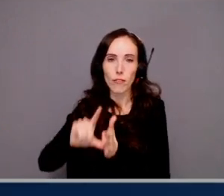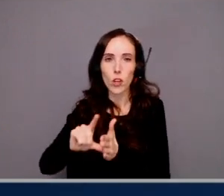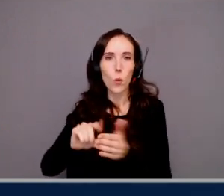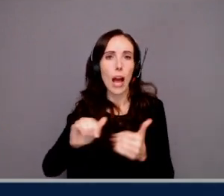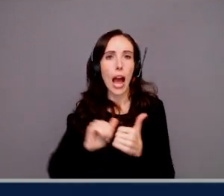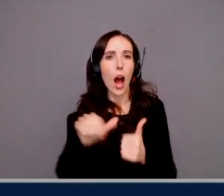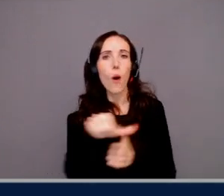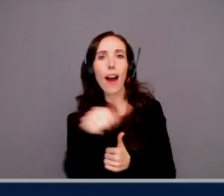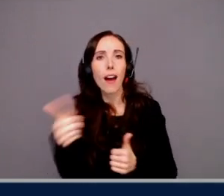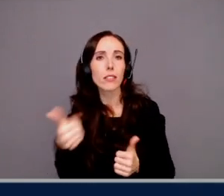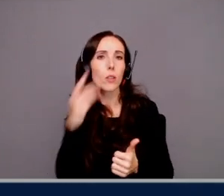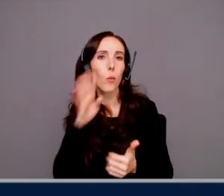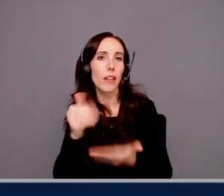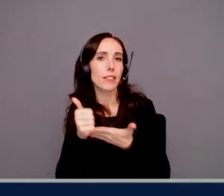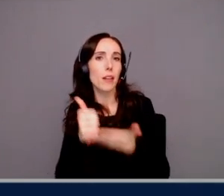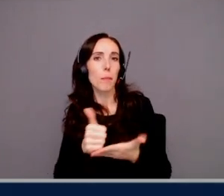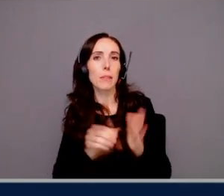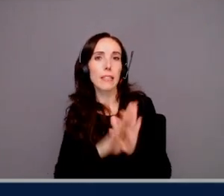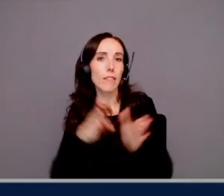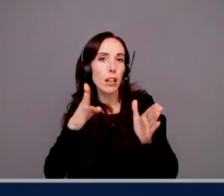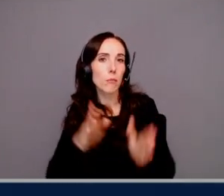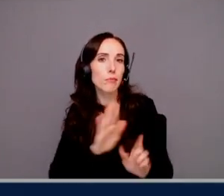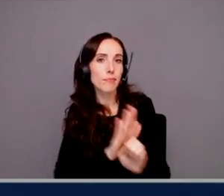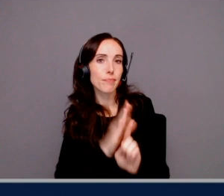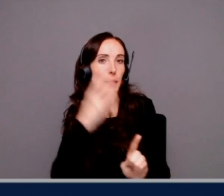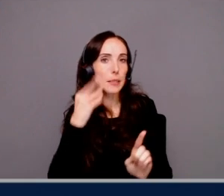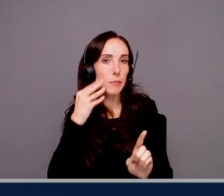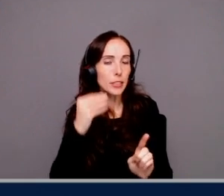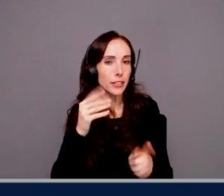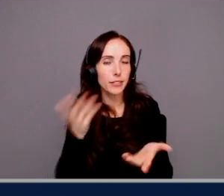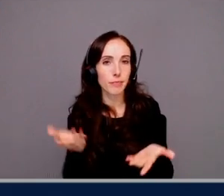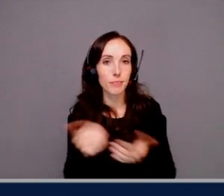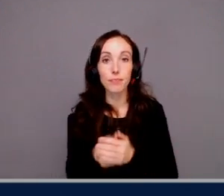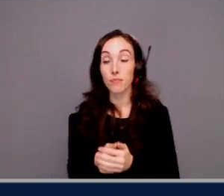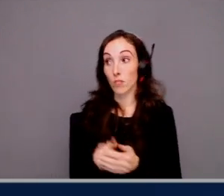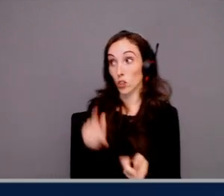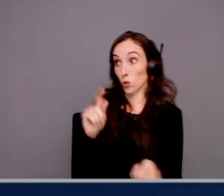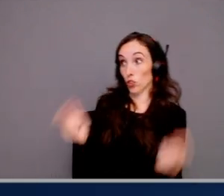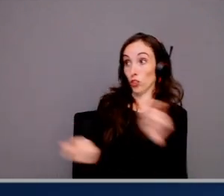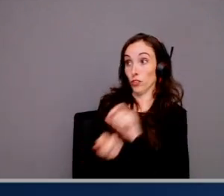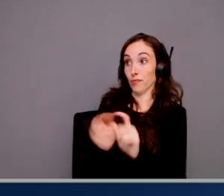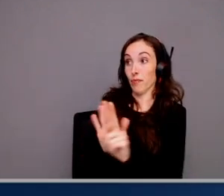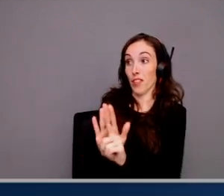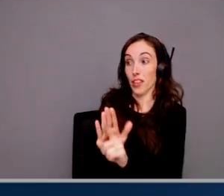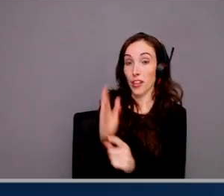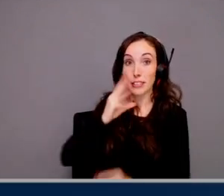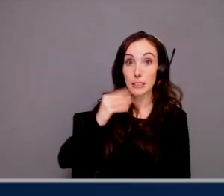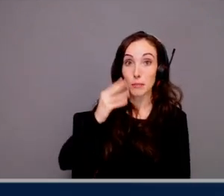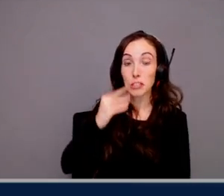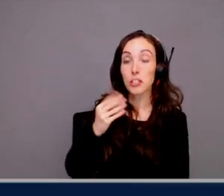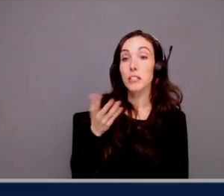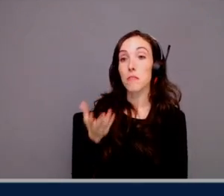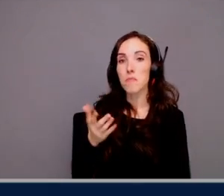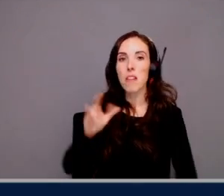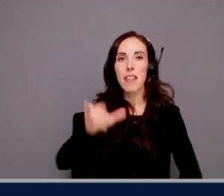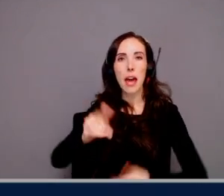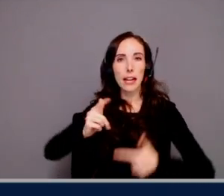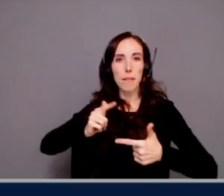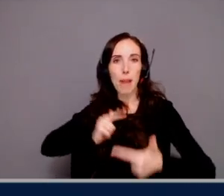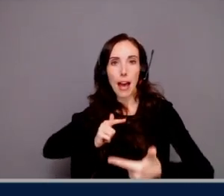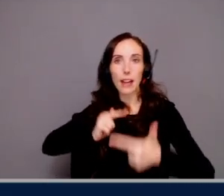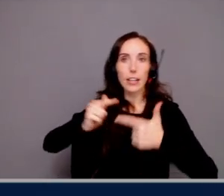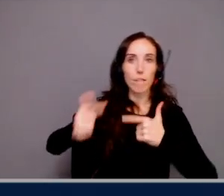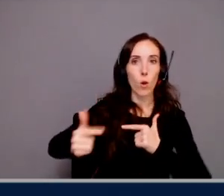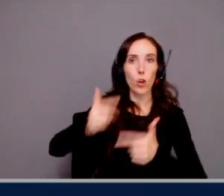transforming the experience of a developer? Transforming the experience, as in the back and forth process is going to be